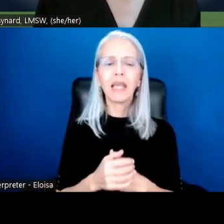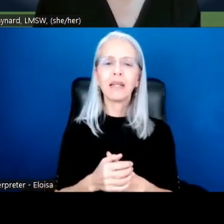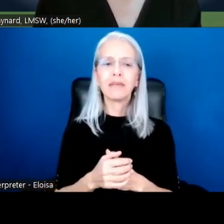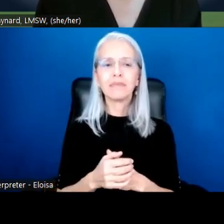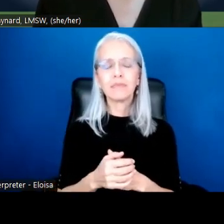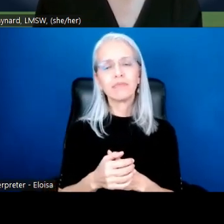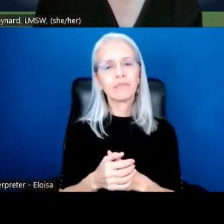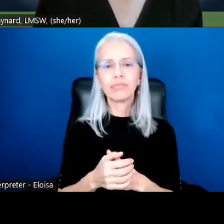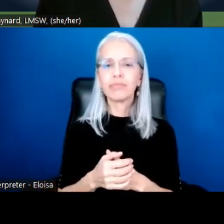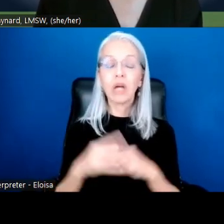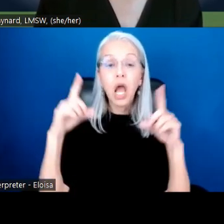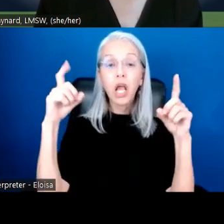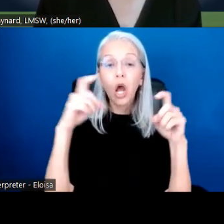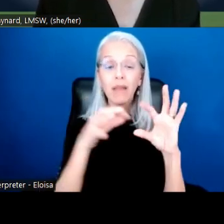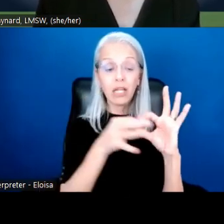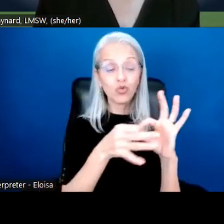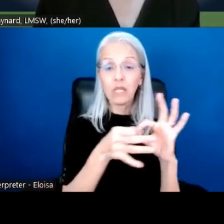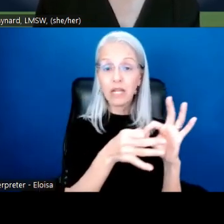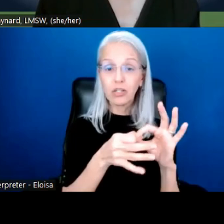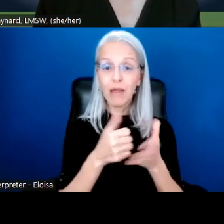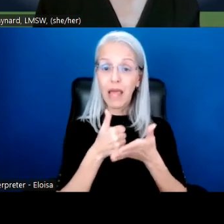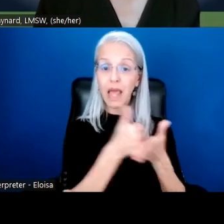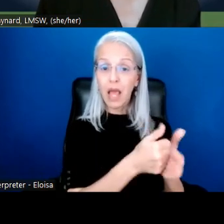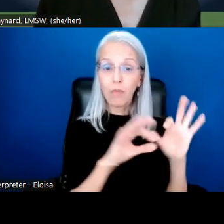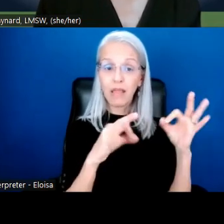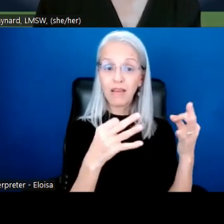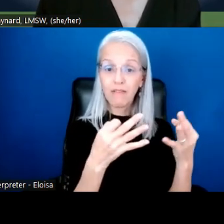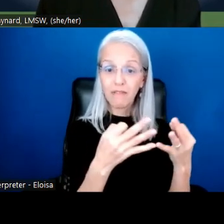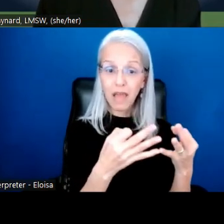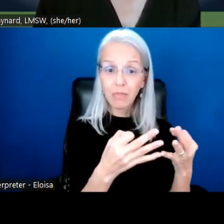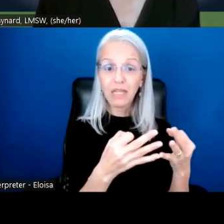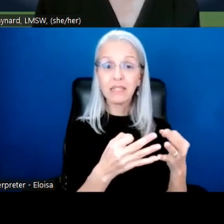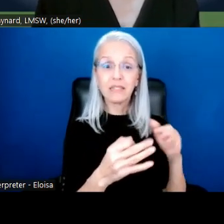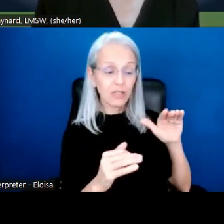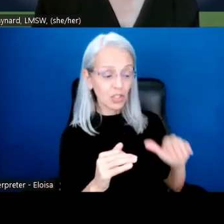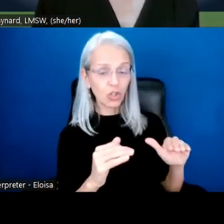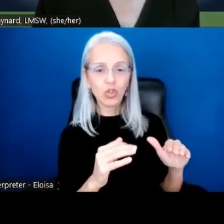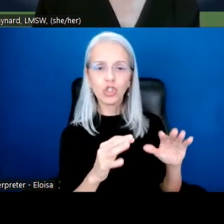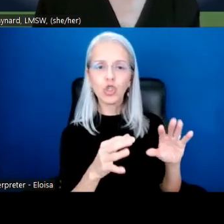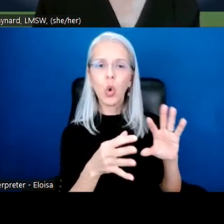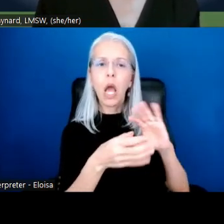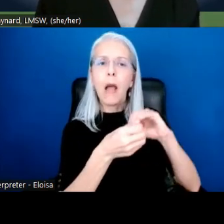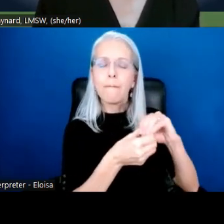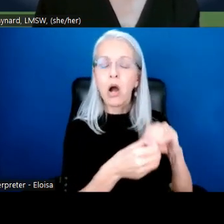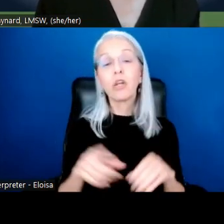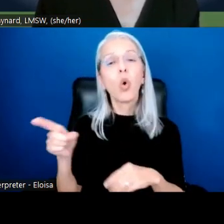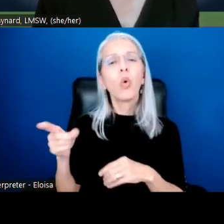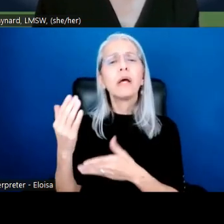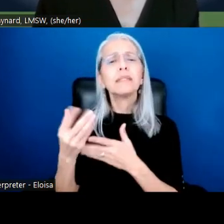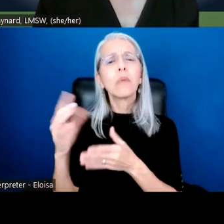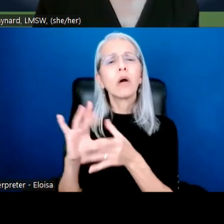So many, the complex relationship and helping families find ways to bond together. Someone mentioned play therapy.